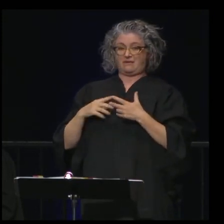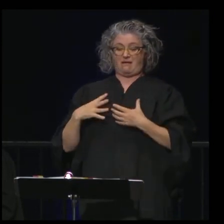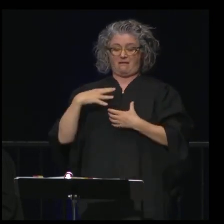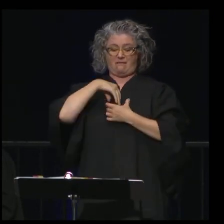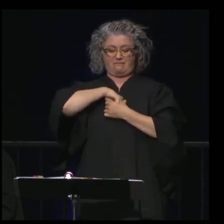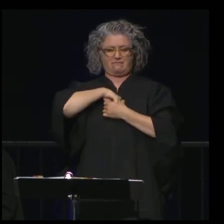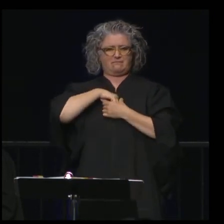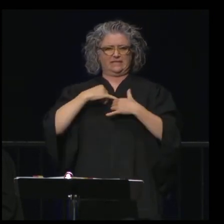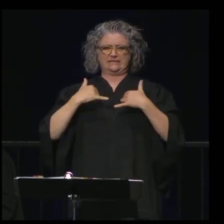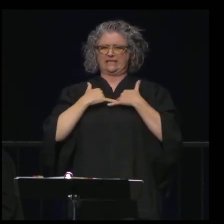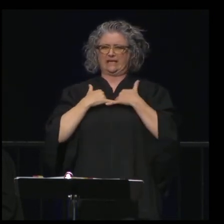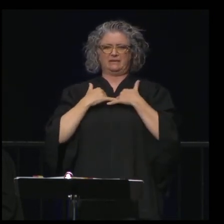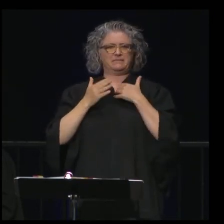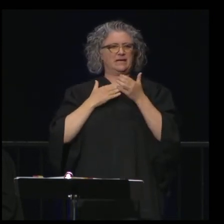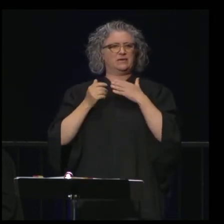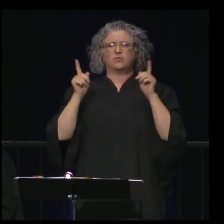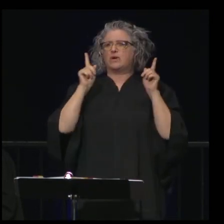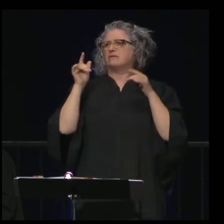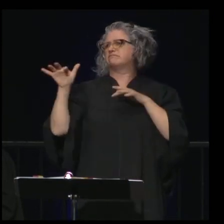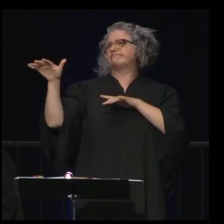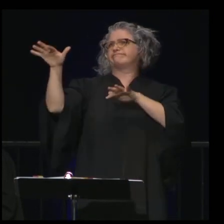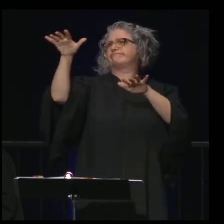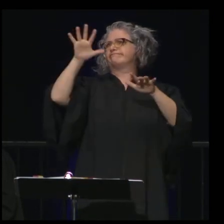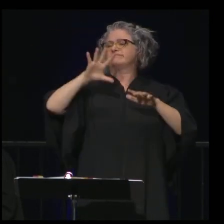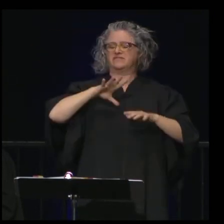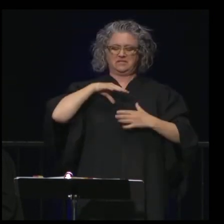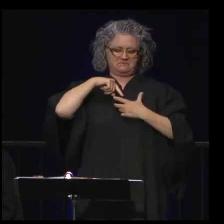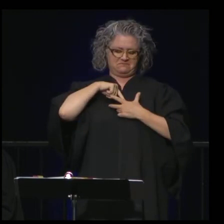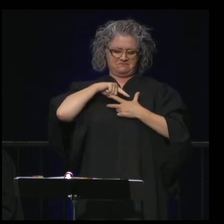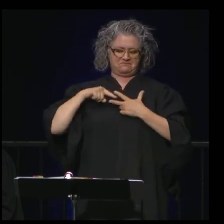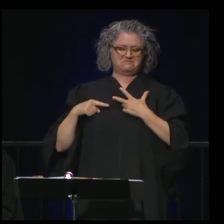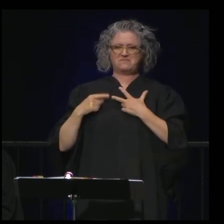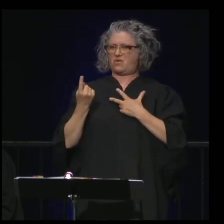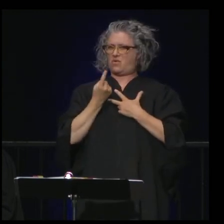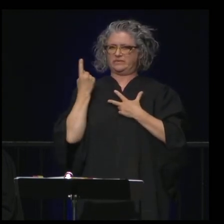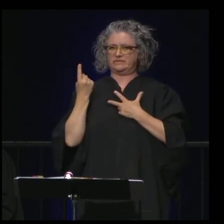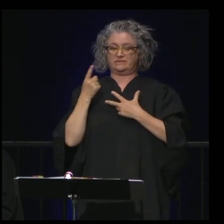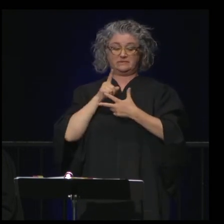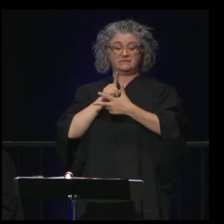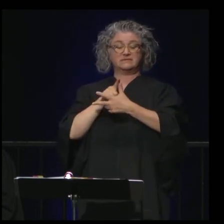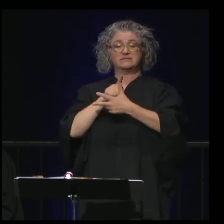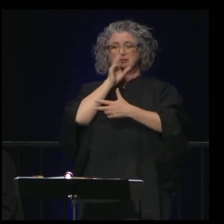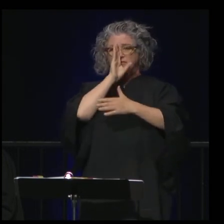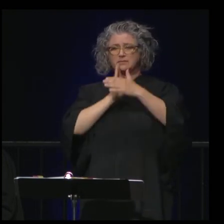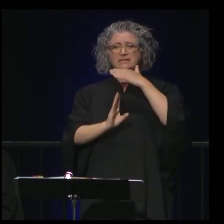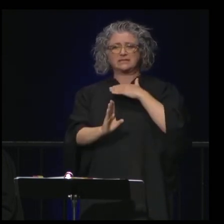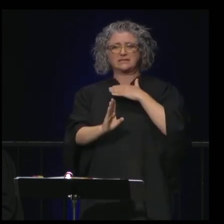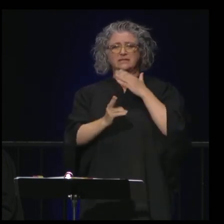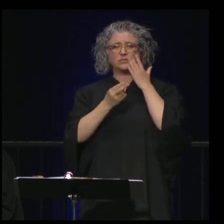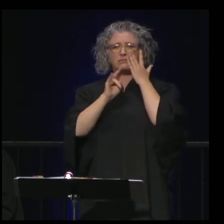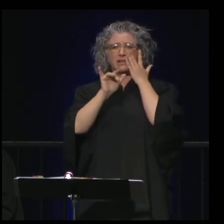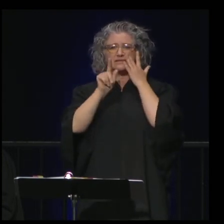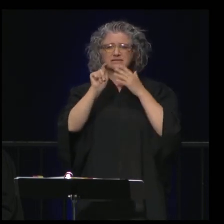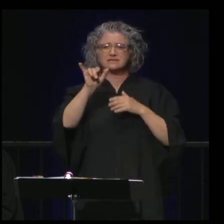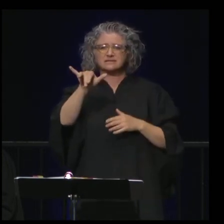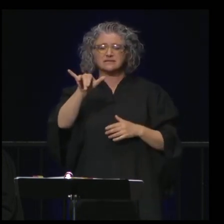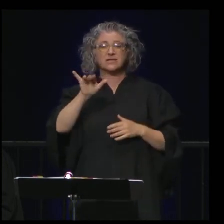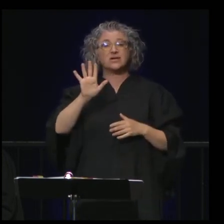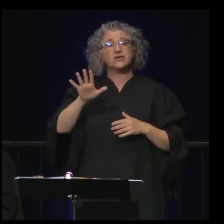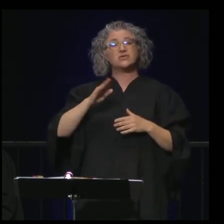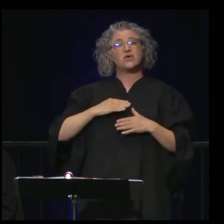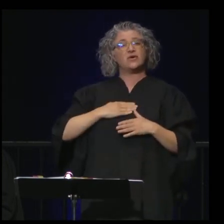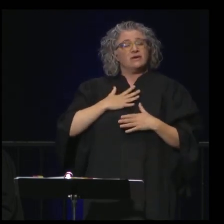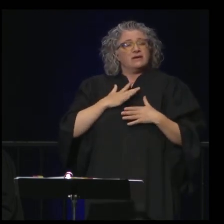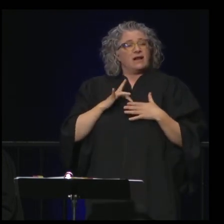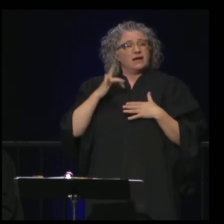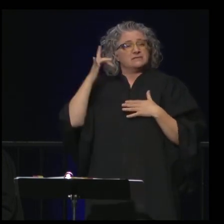no matter where you find yourself. The first is humility. Your light will shine bright wherever